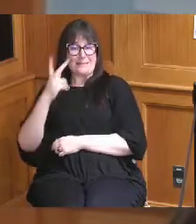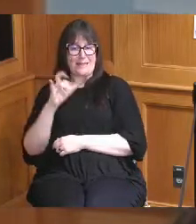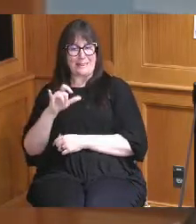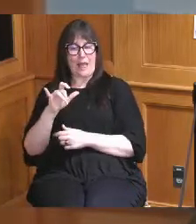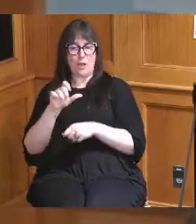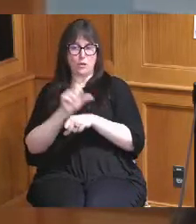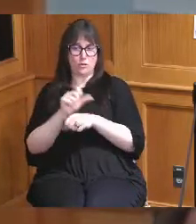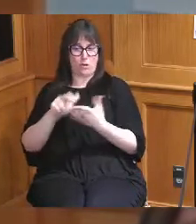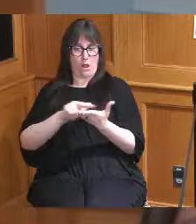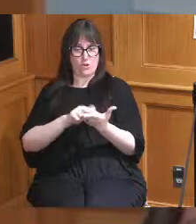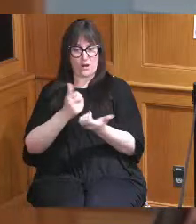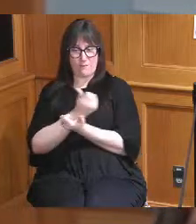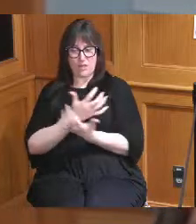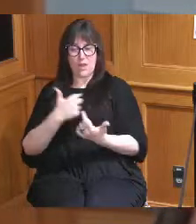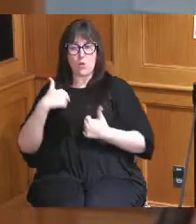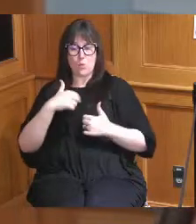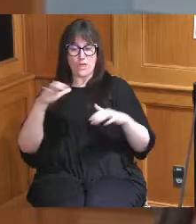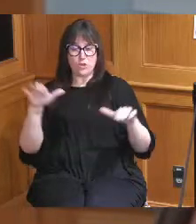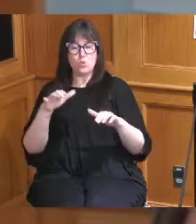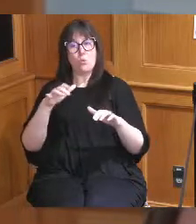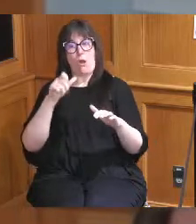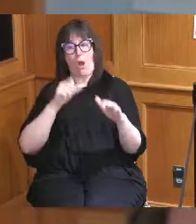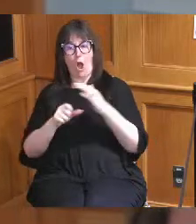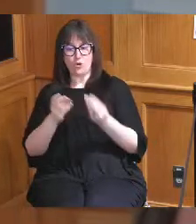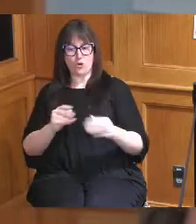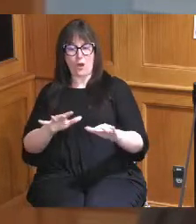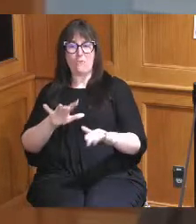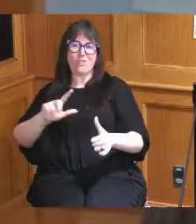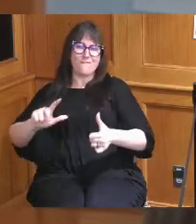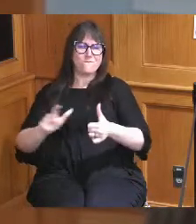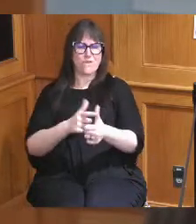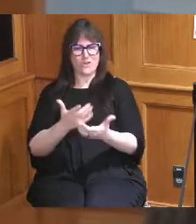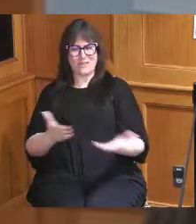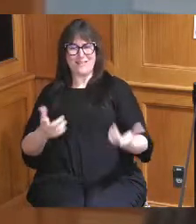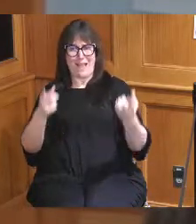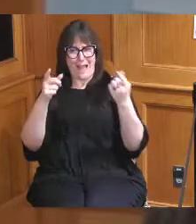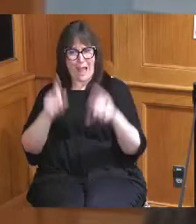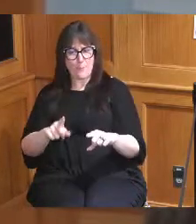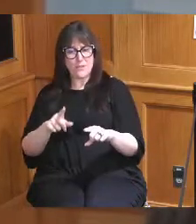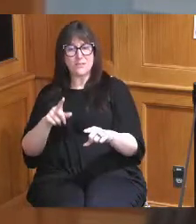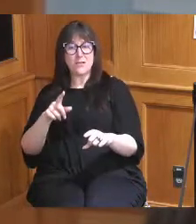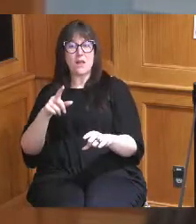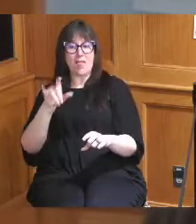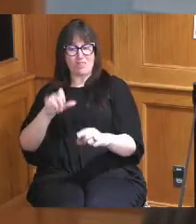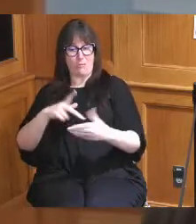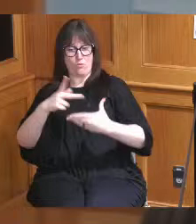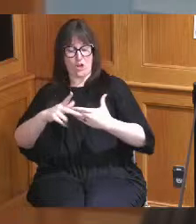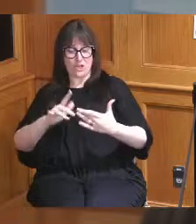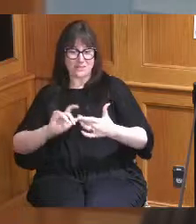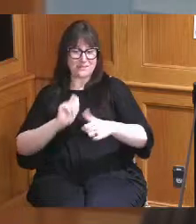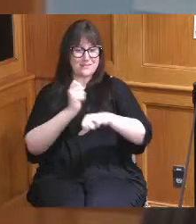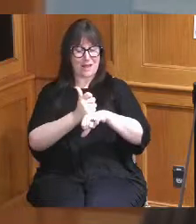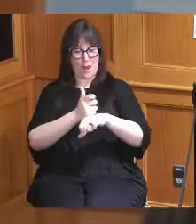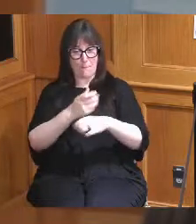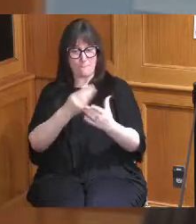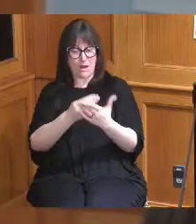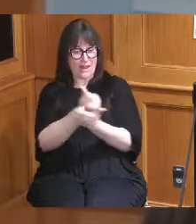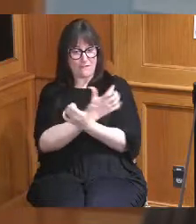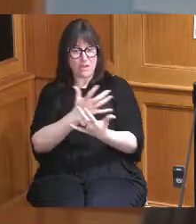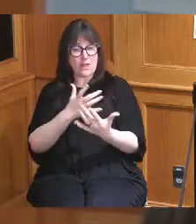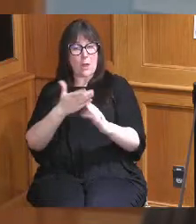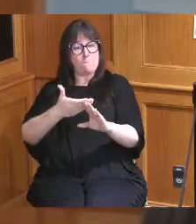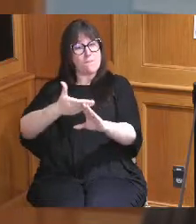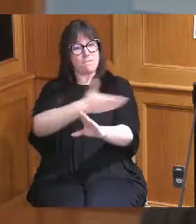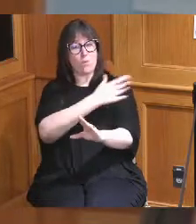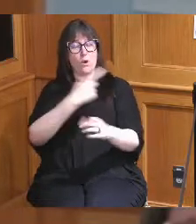underground utilities, those are the first things that go out the door when that project is identified and awarded before it's made public.